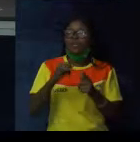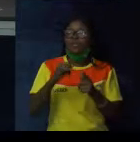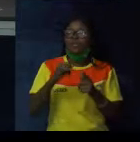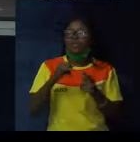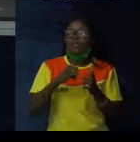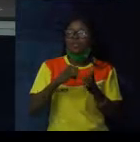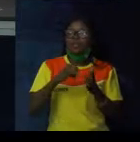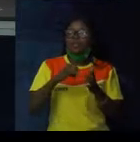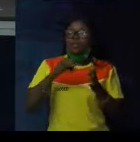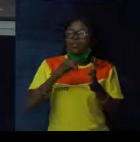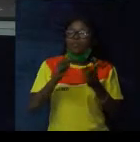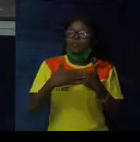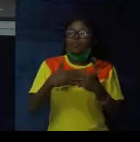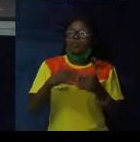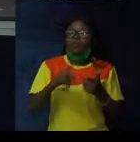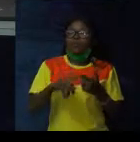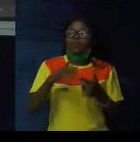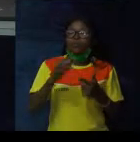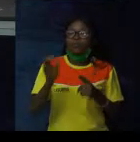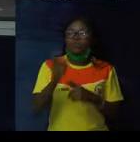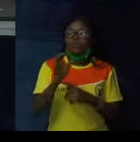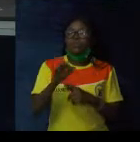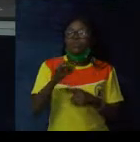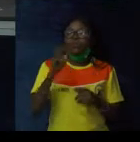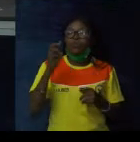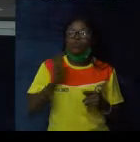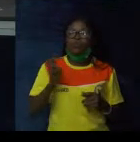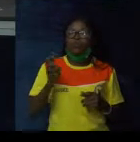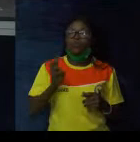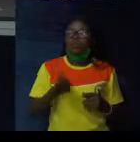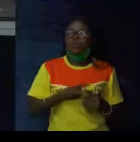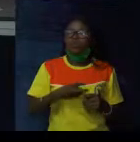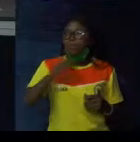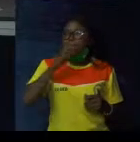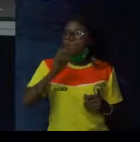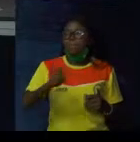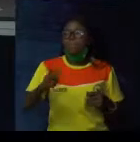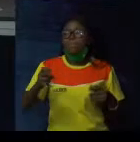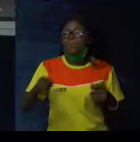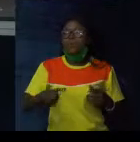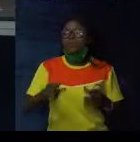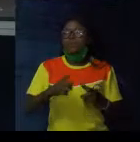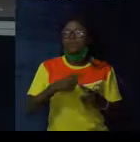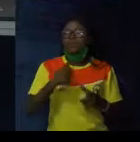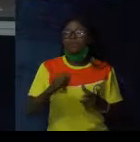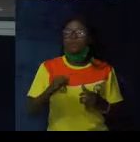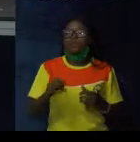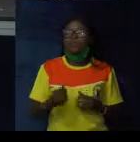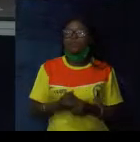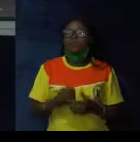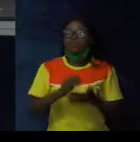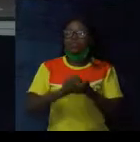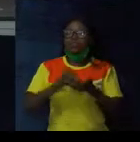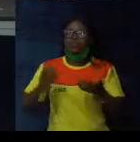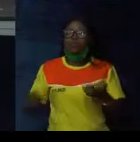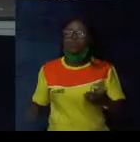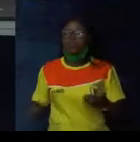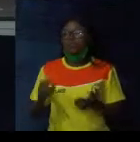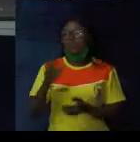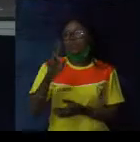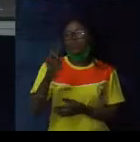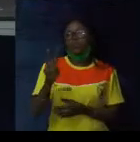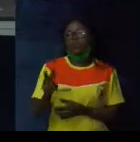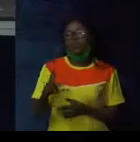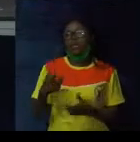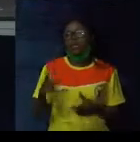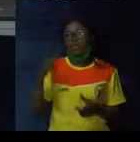32. Is that correct? Ponder over it, select one. I believe you have your answer by